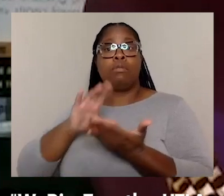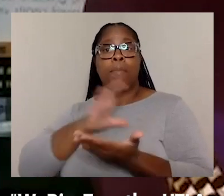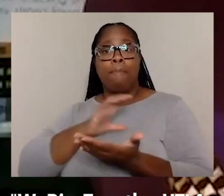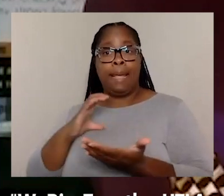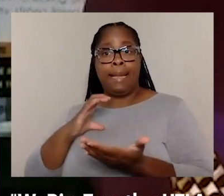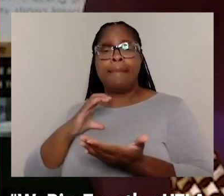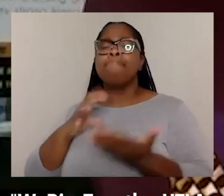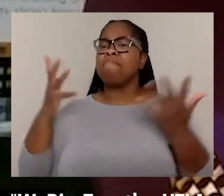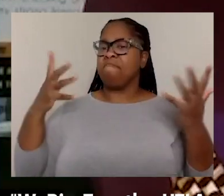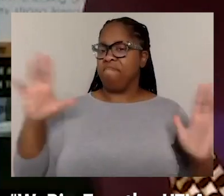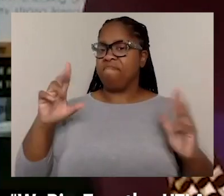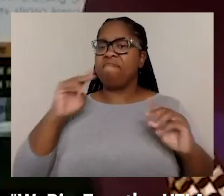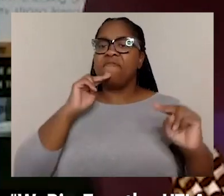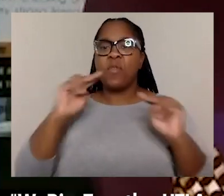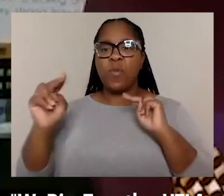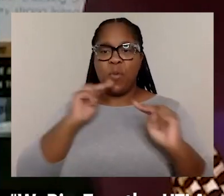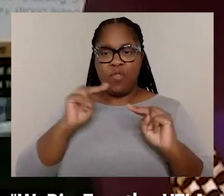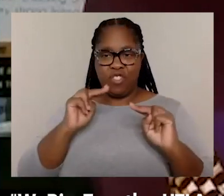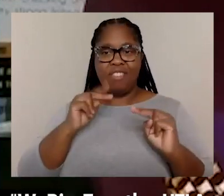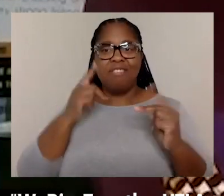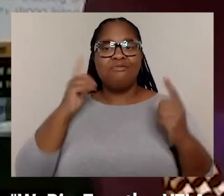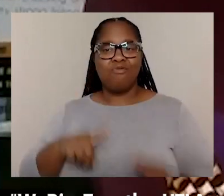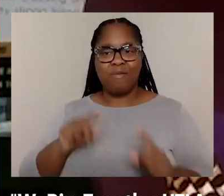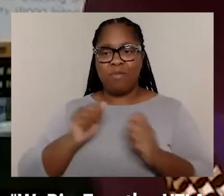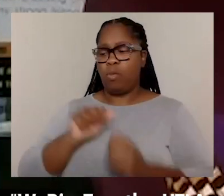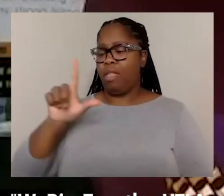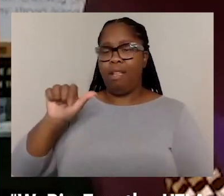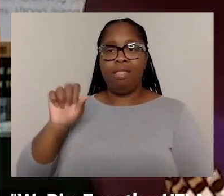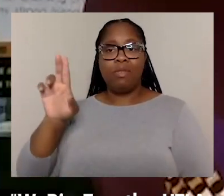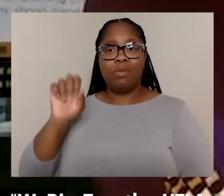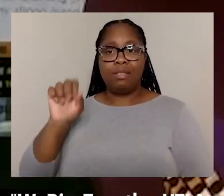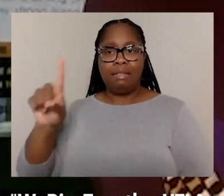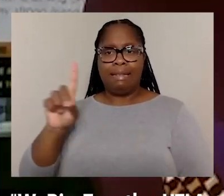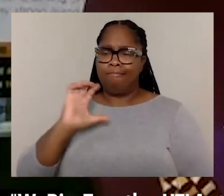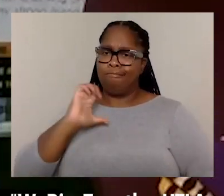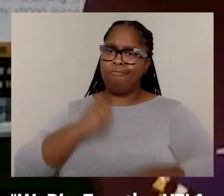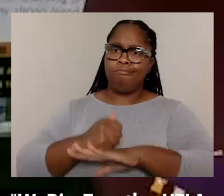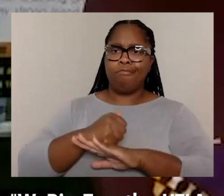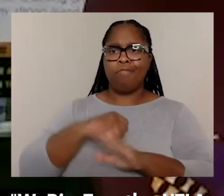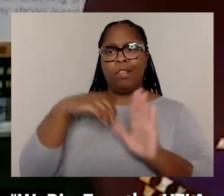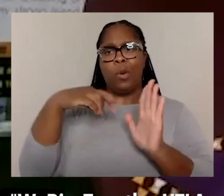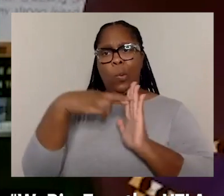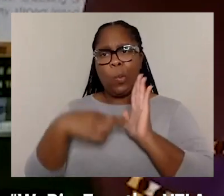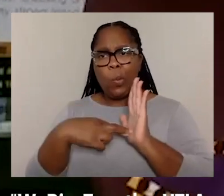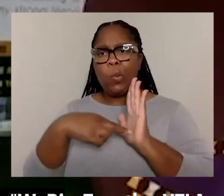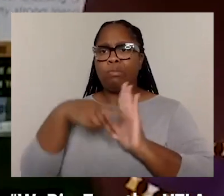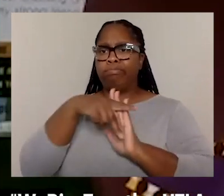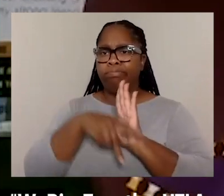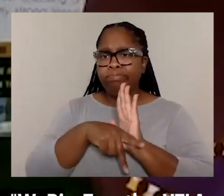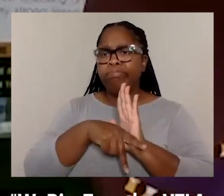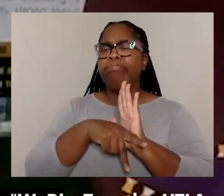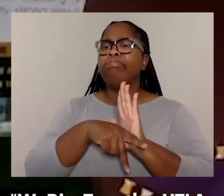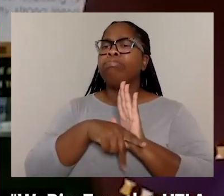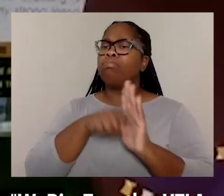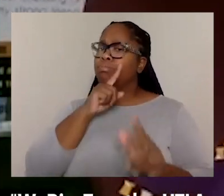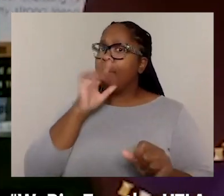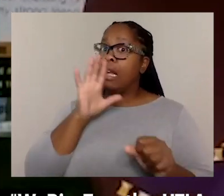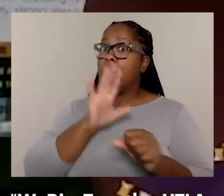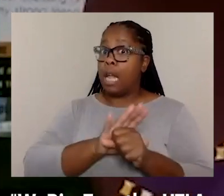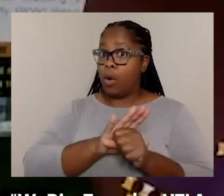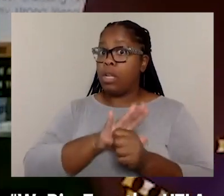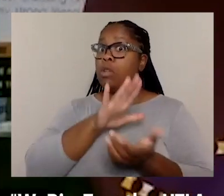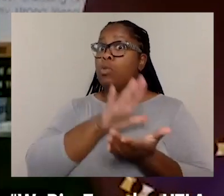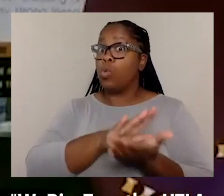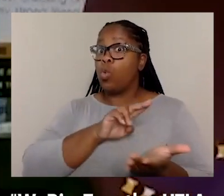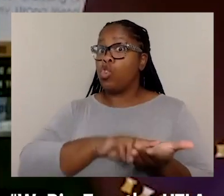an agreement with LAUSD that sets parameters and protocols to guarantee the safety of